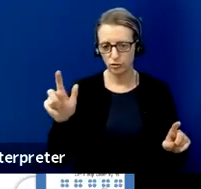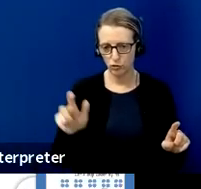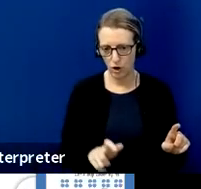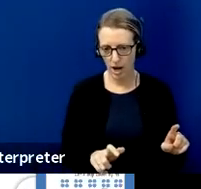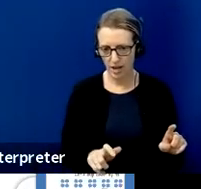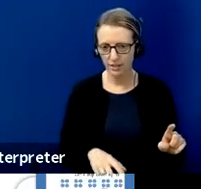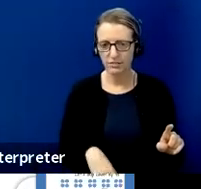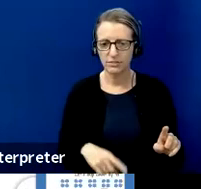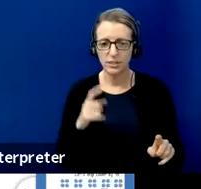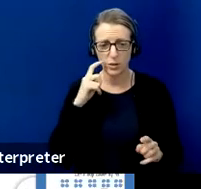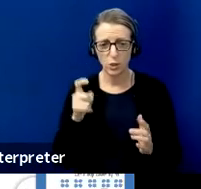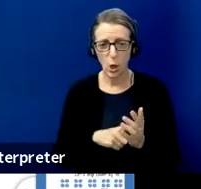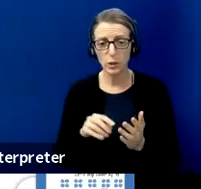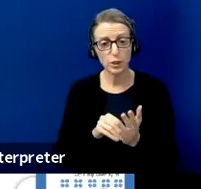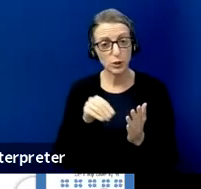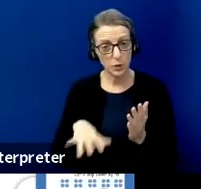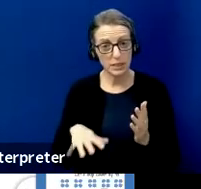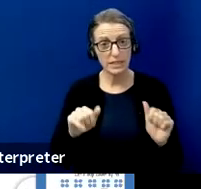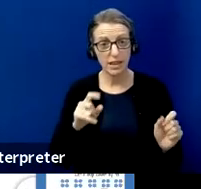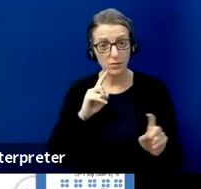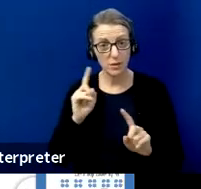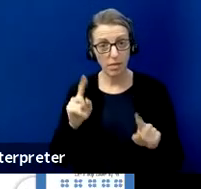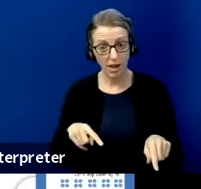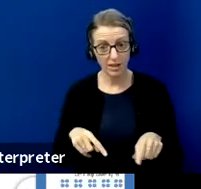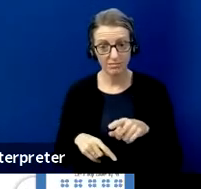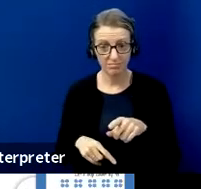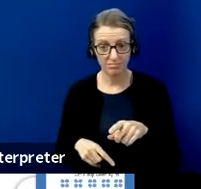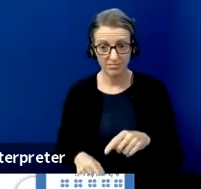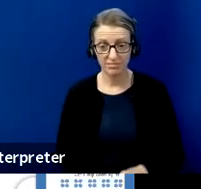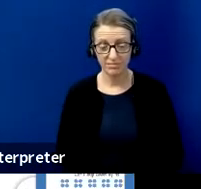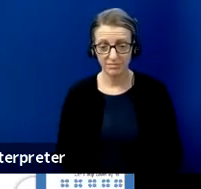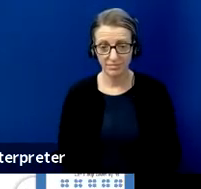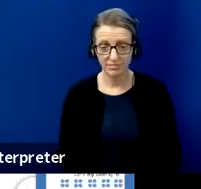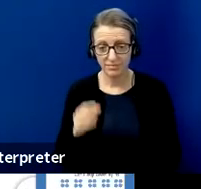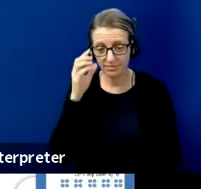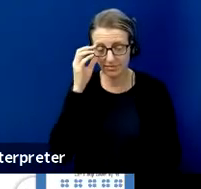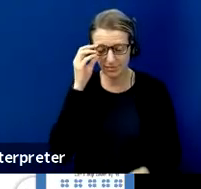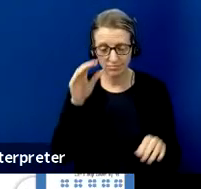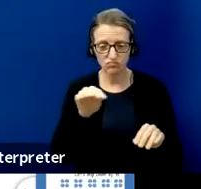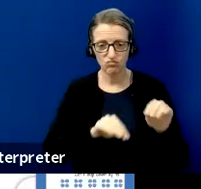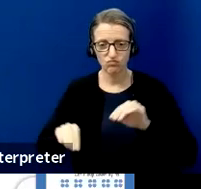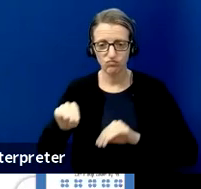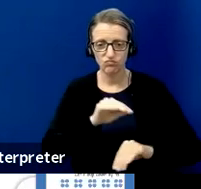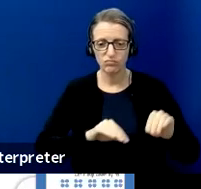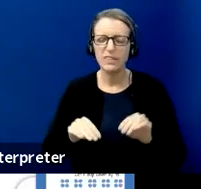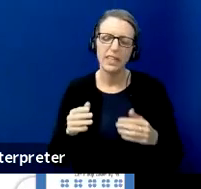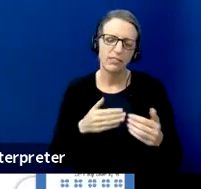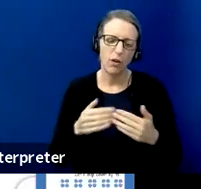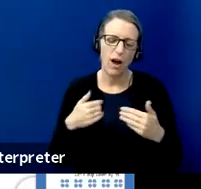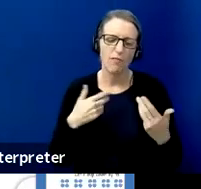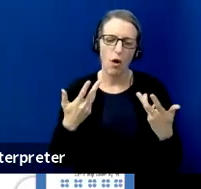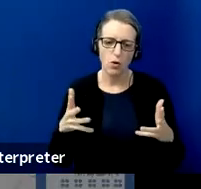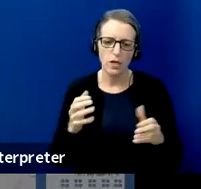So notice how the students can reply to these by moving them around, even though I've already created the